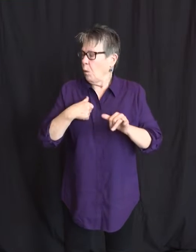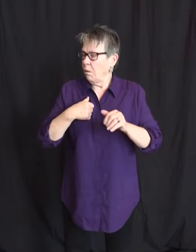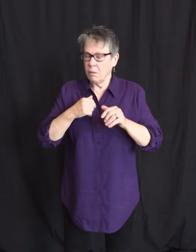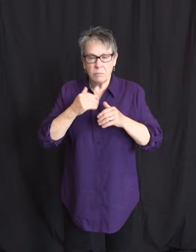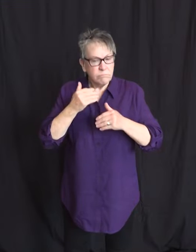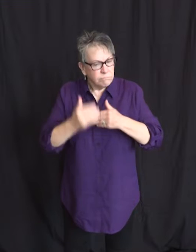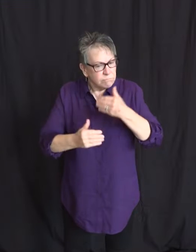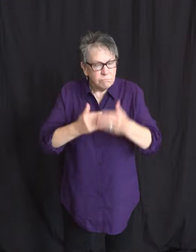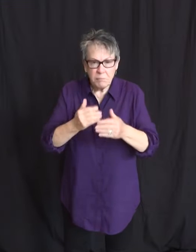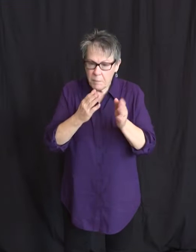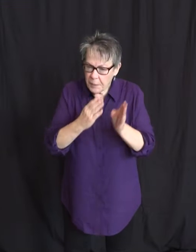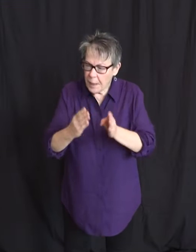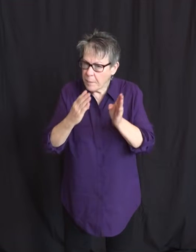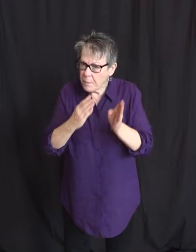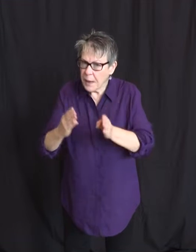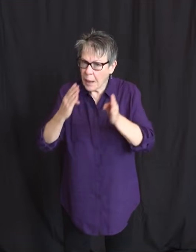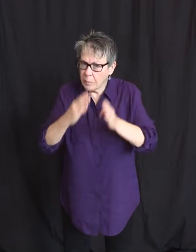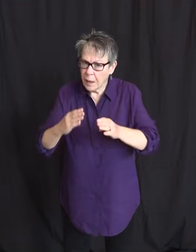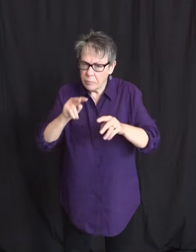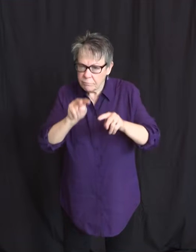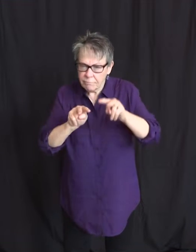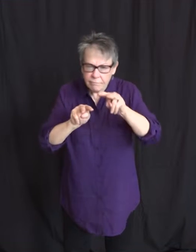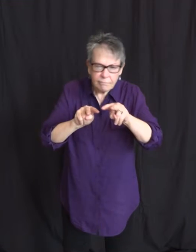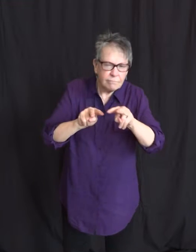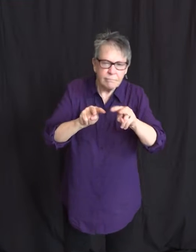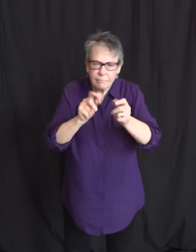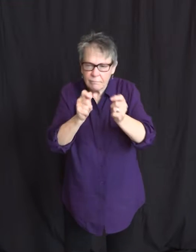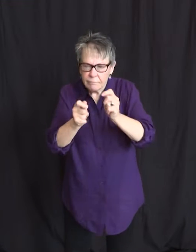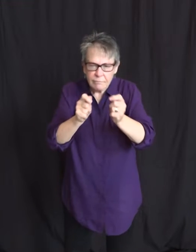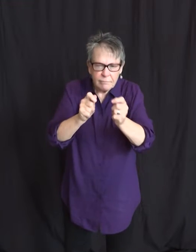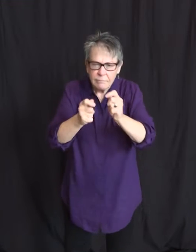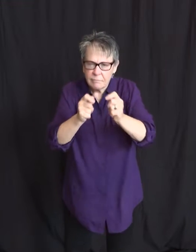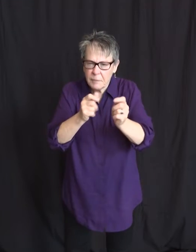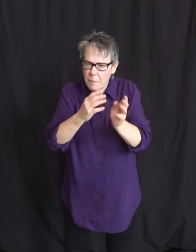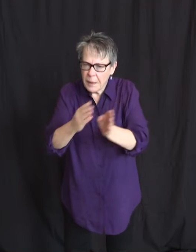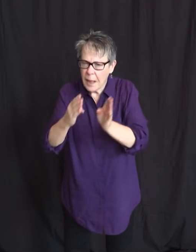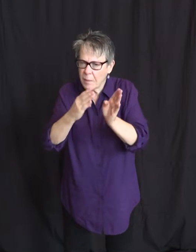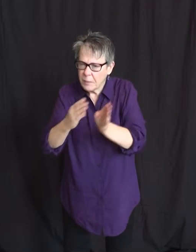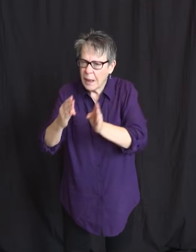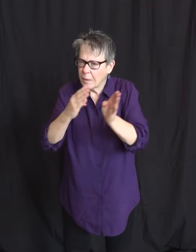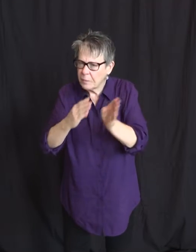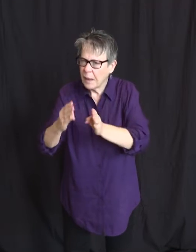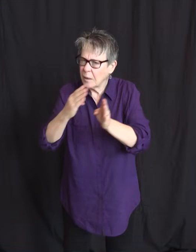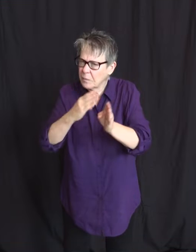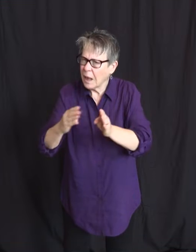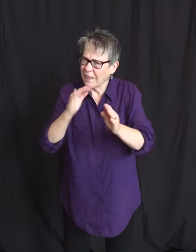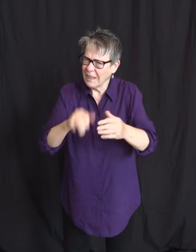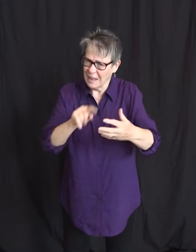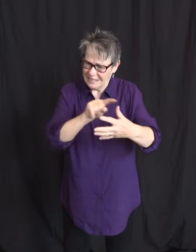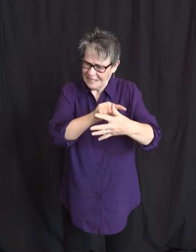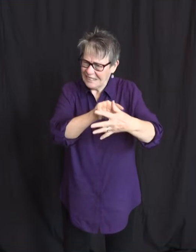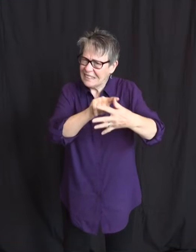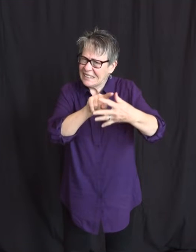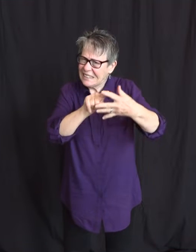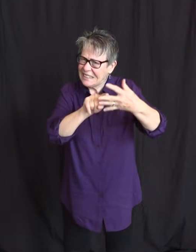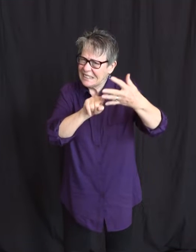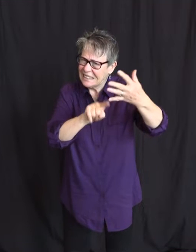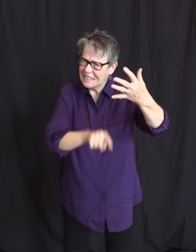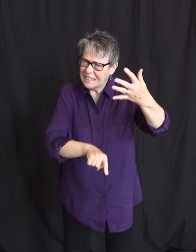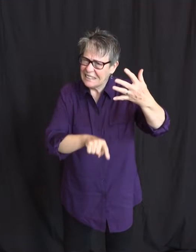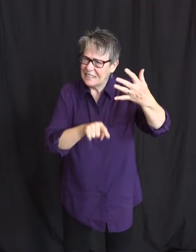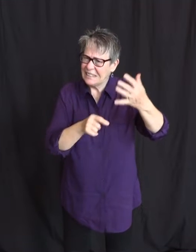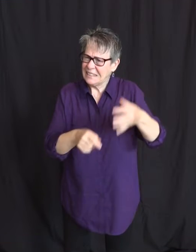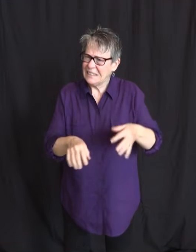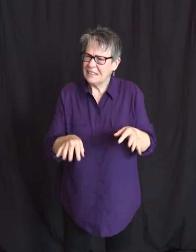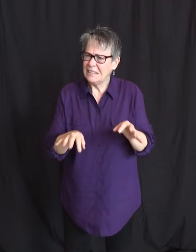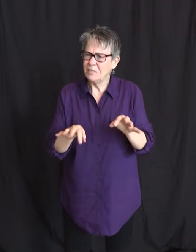do it together. Let's start by lowering the curve. We could do this if we all keep our focus over the coming weeks. And when we do